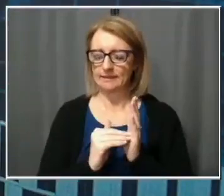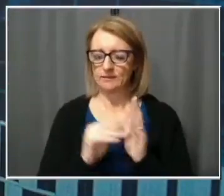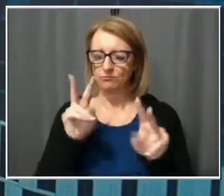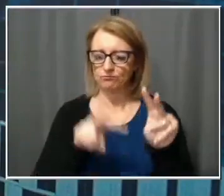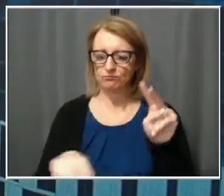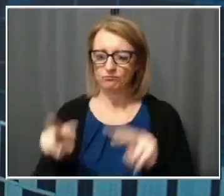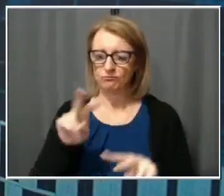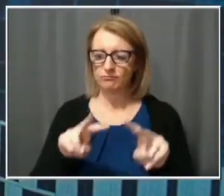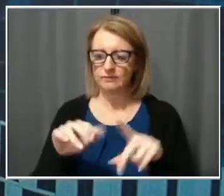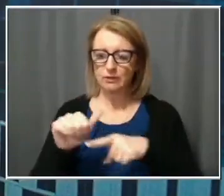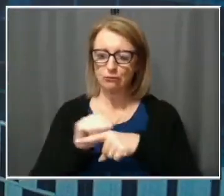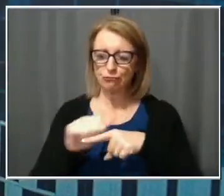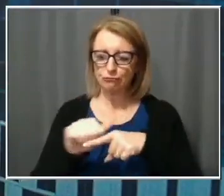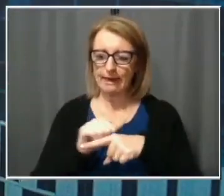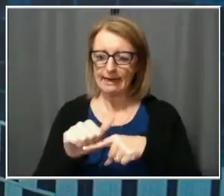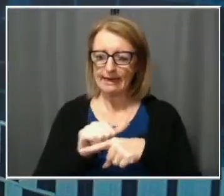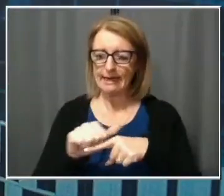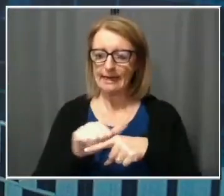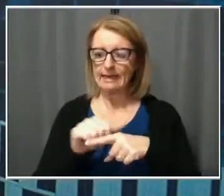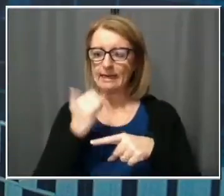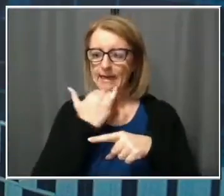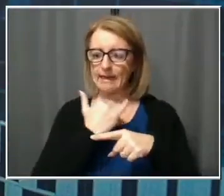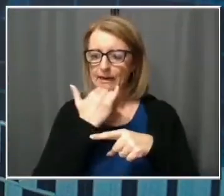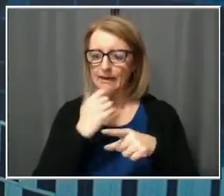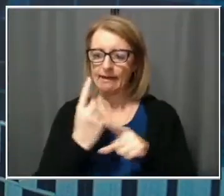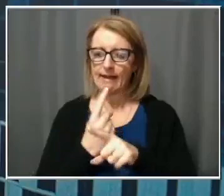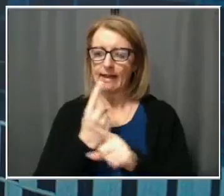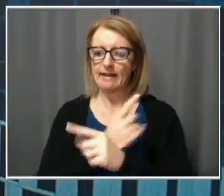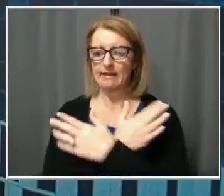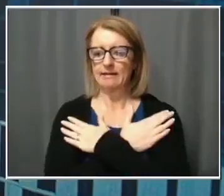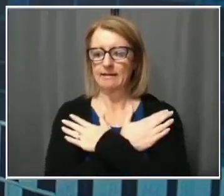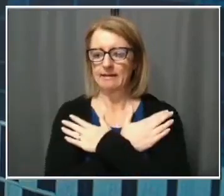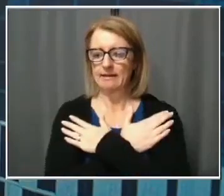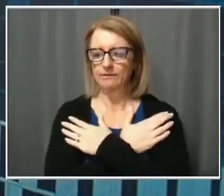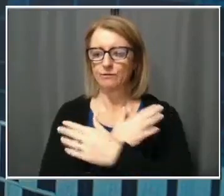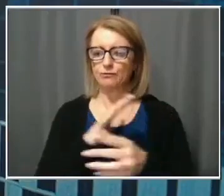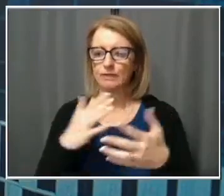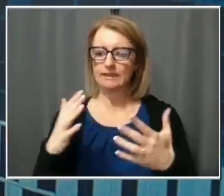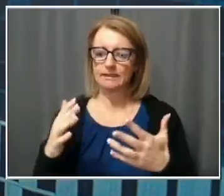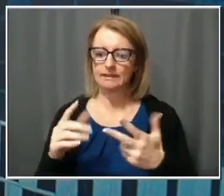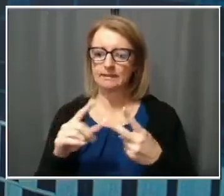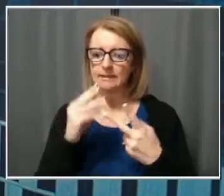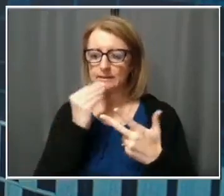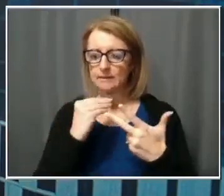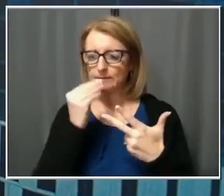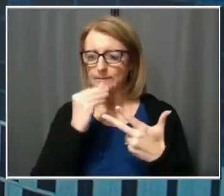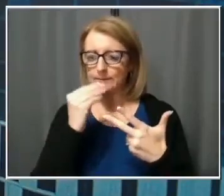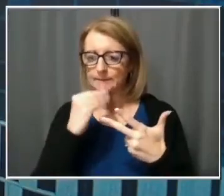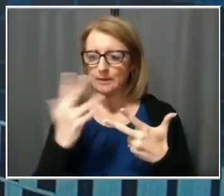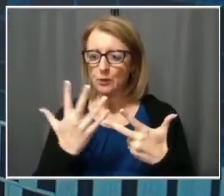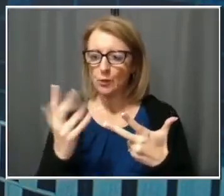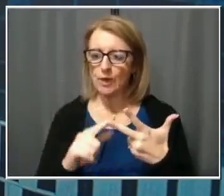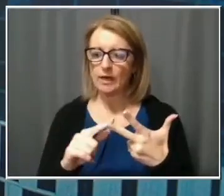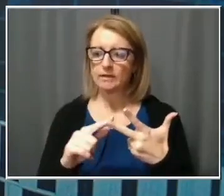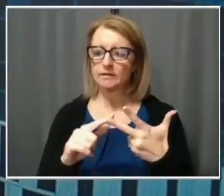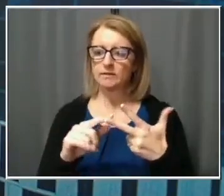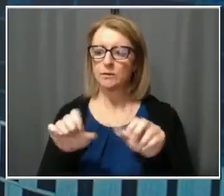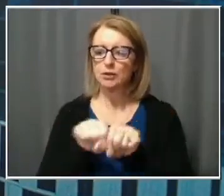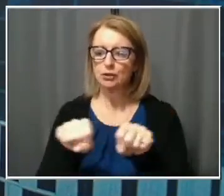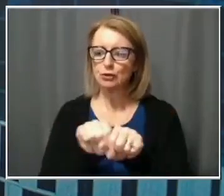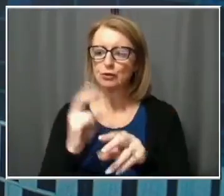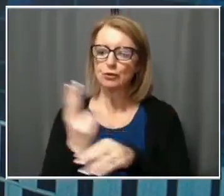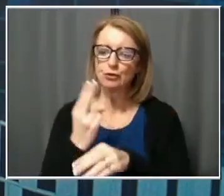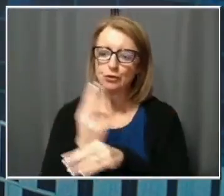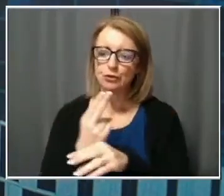your training load. Are there training errors? Are you getting adequate rest days? How are you loading your body? On what surface and what shoes? What are your biomechanics? What does